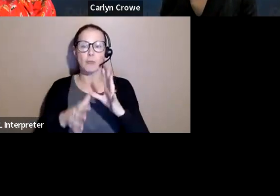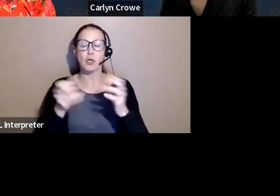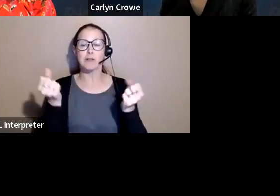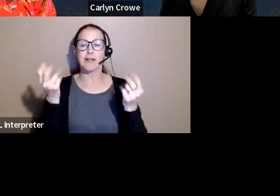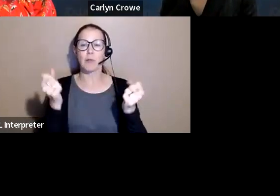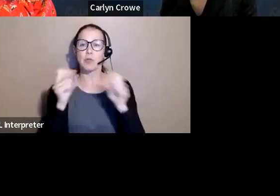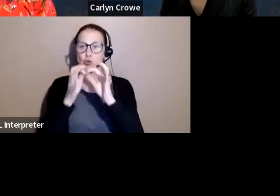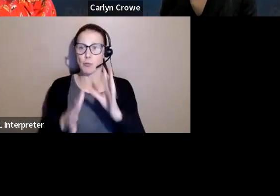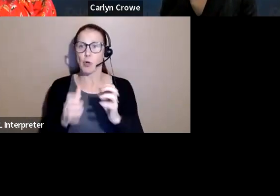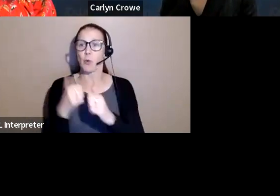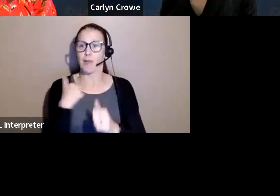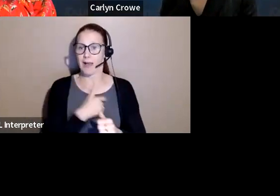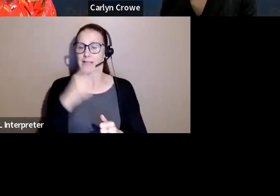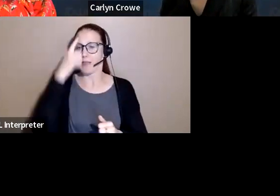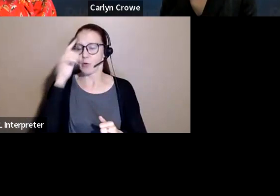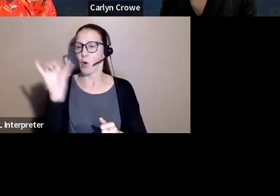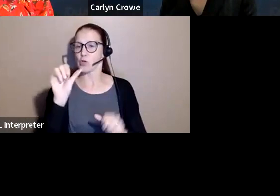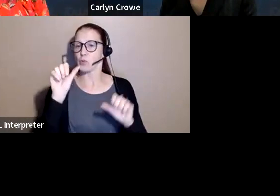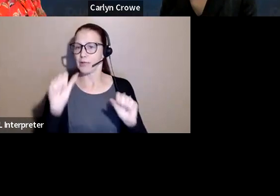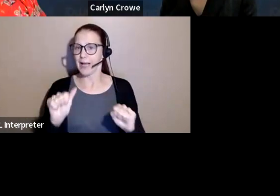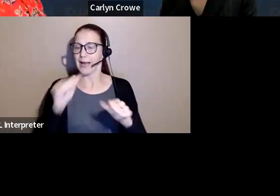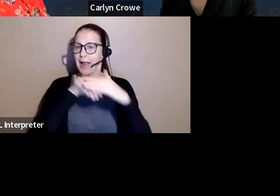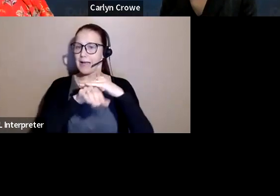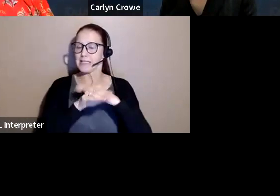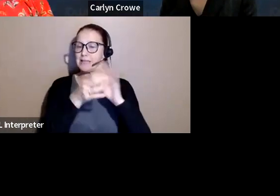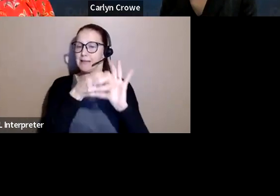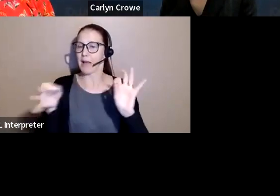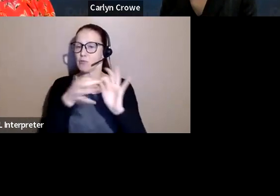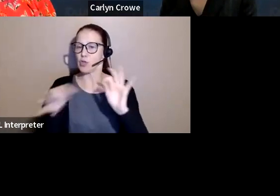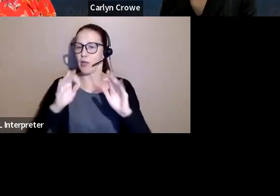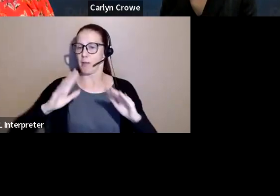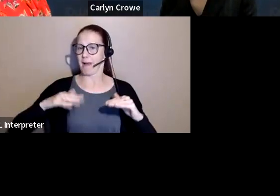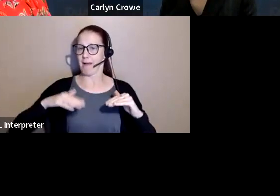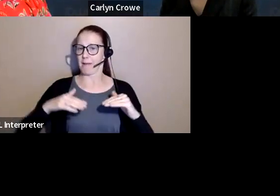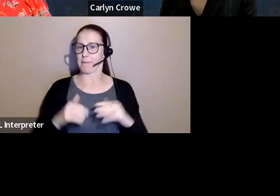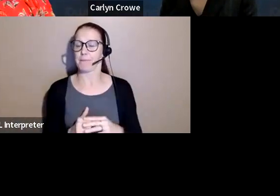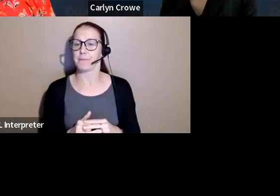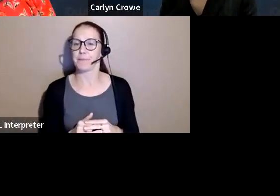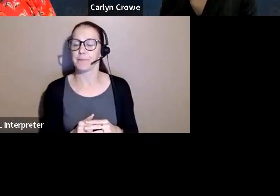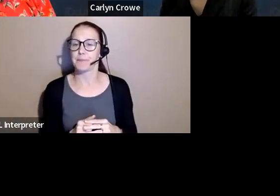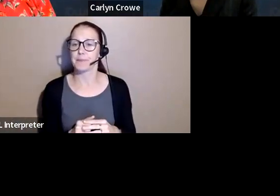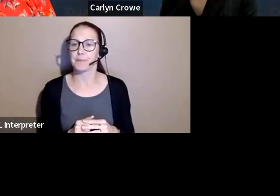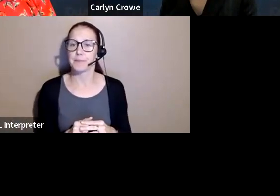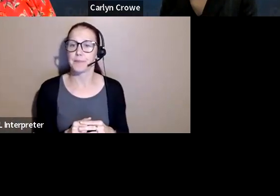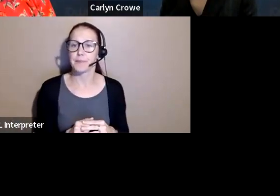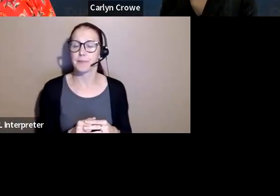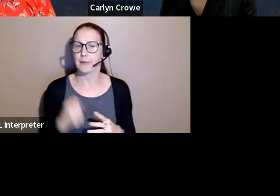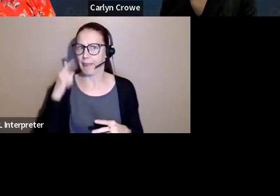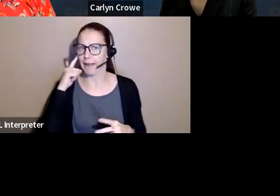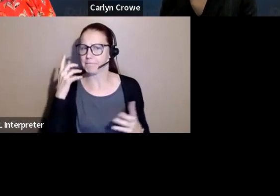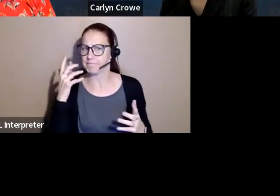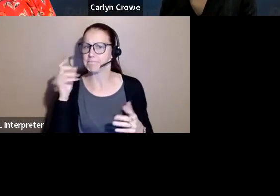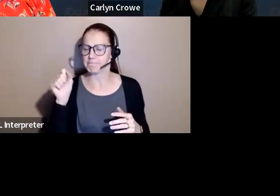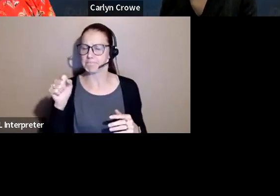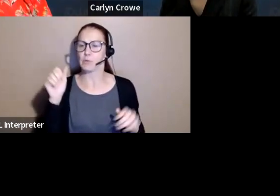interpreter with us, and I believe you can also access closed captioning down there on the bottom. I believe, if I can